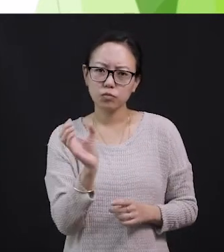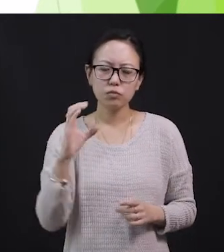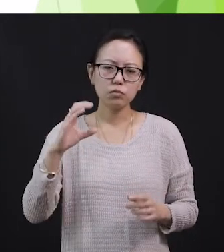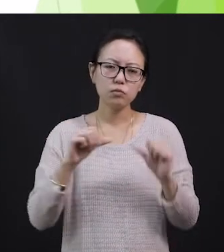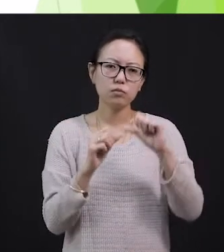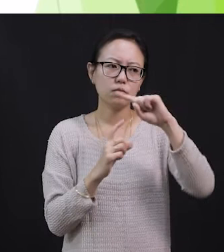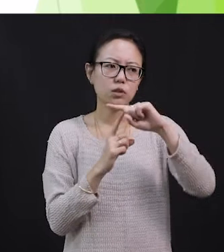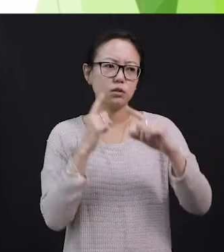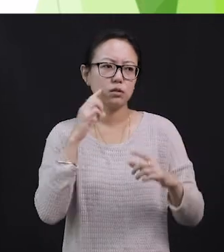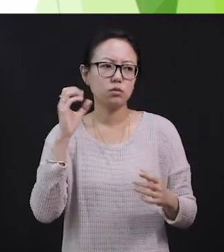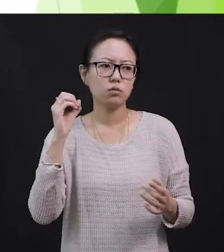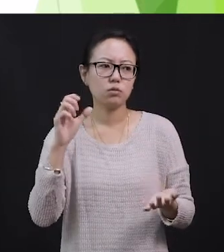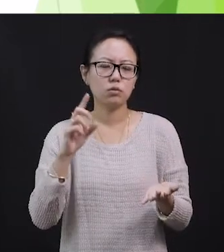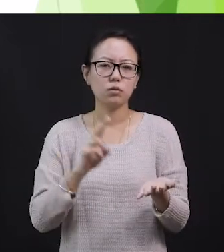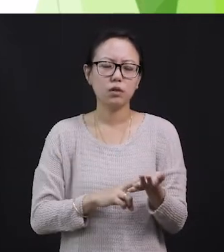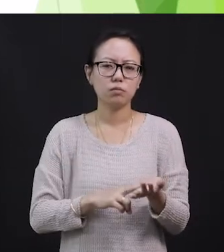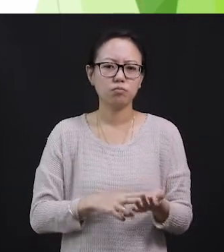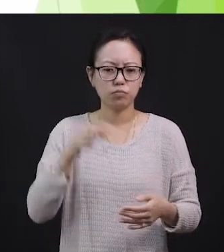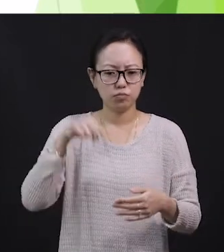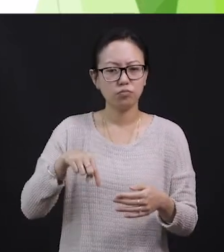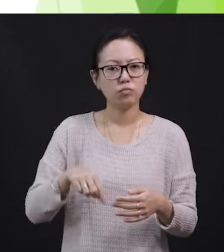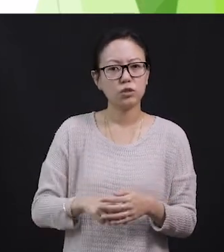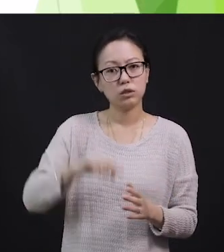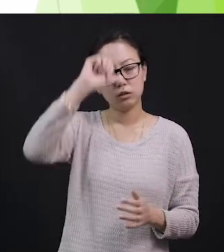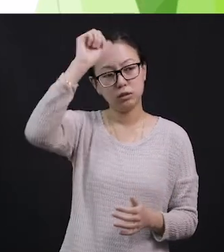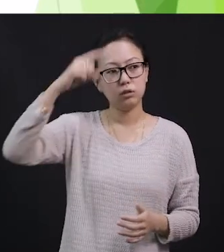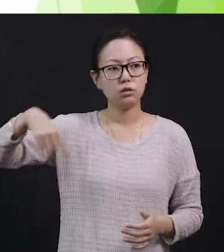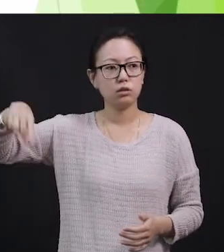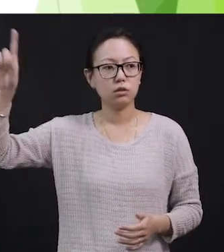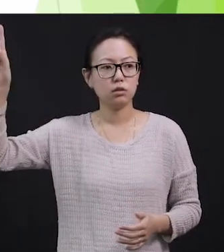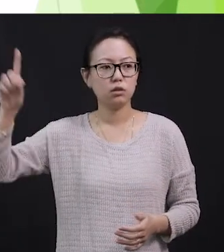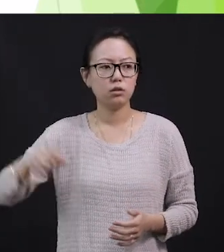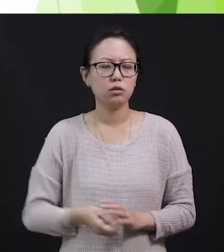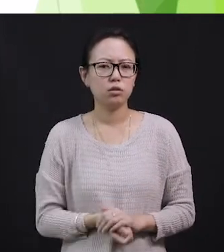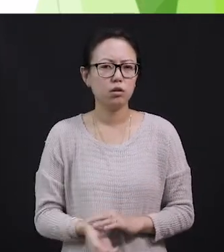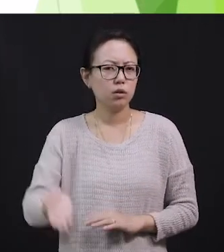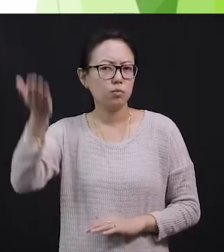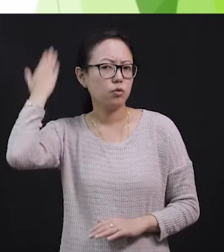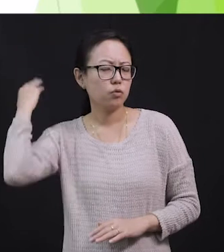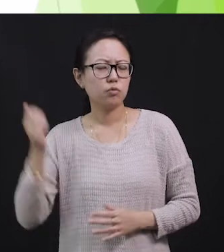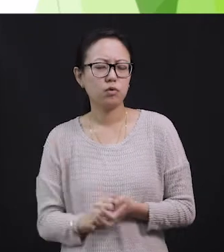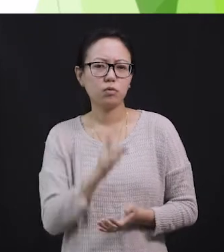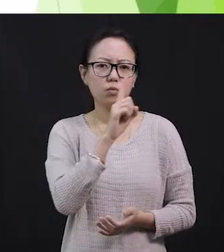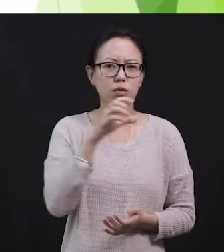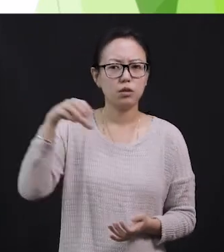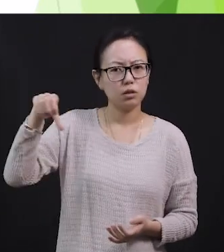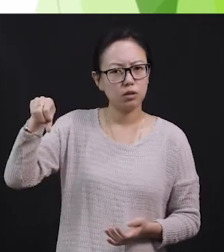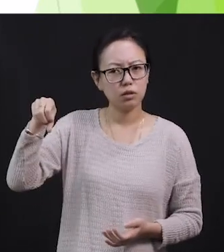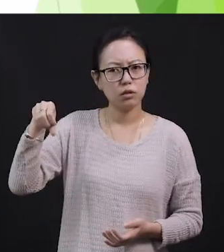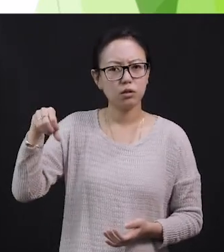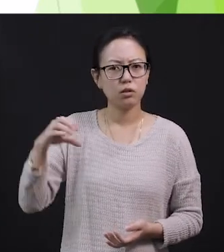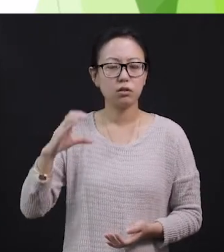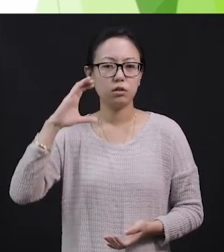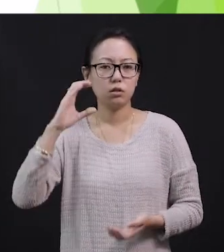through pathshalas and madrasas were teaching about the Sanskrit, the Hindu religion, whereas the madrasa was